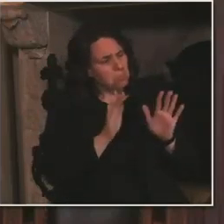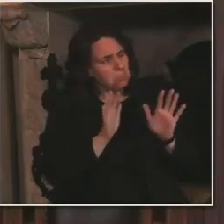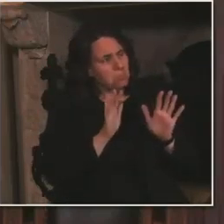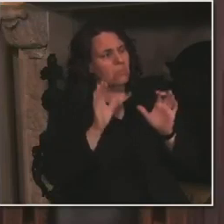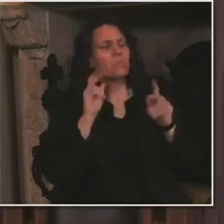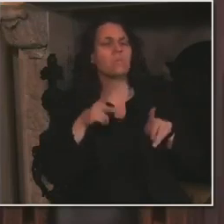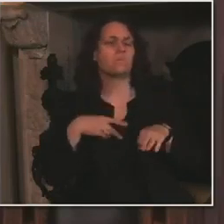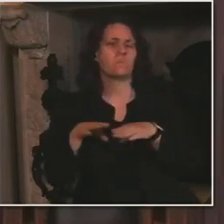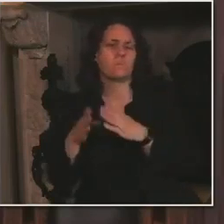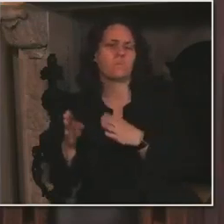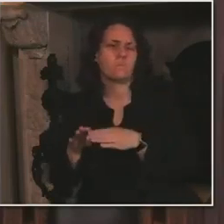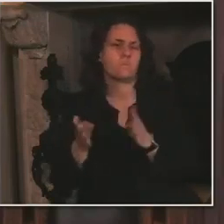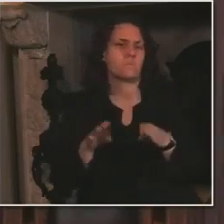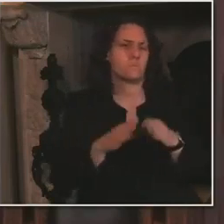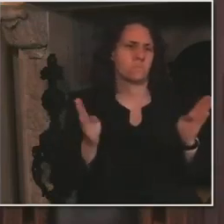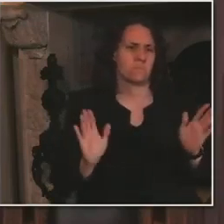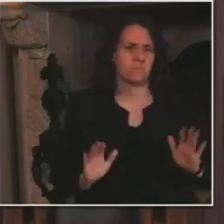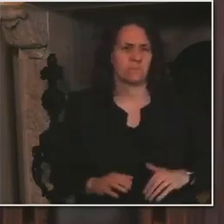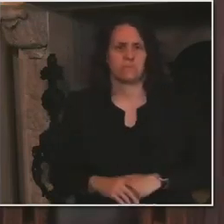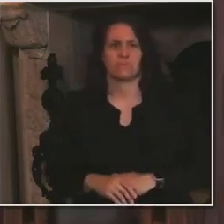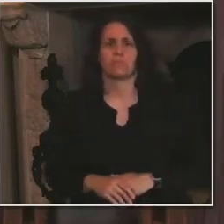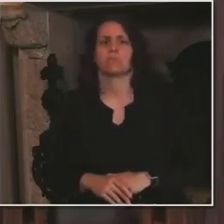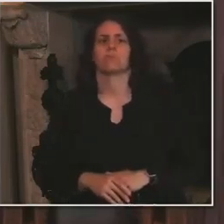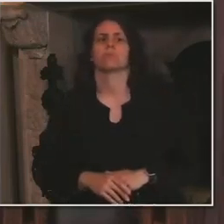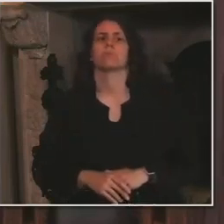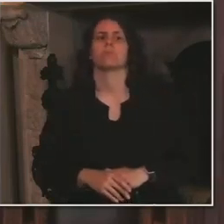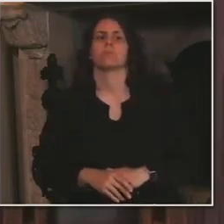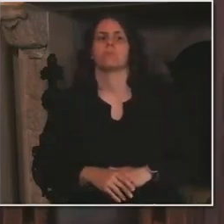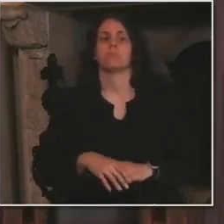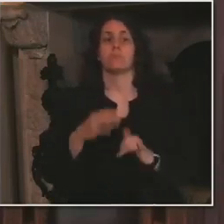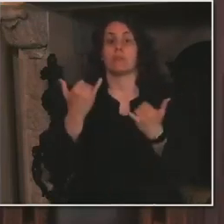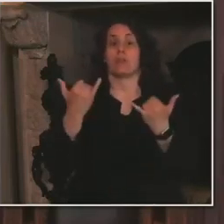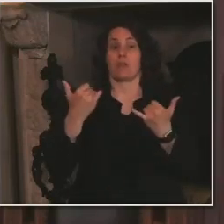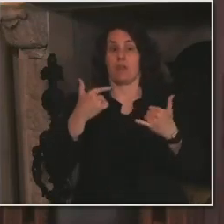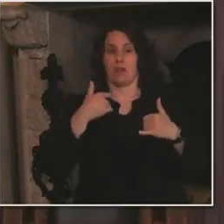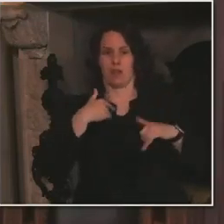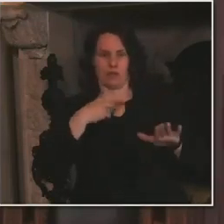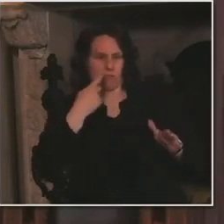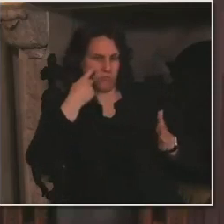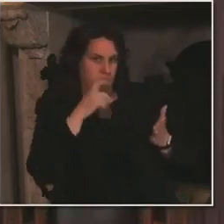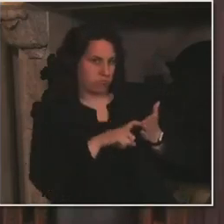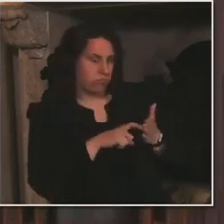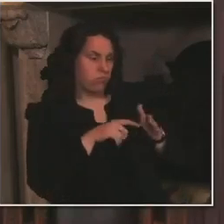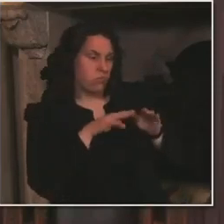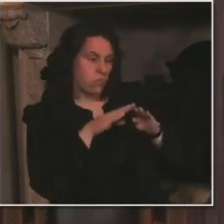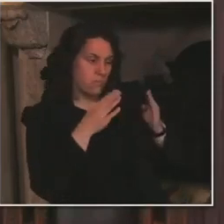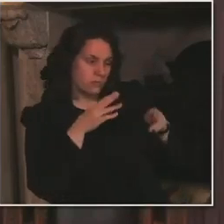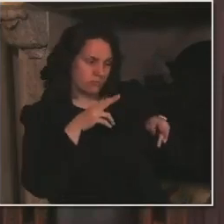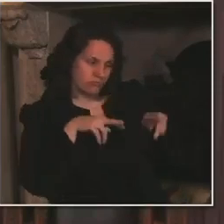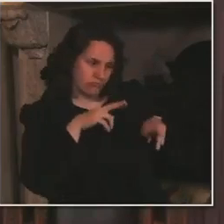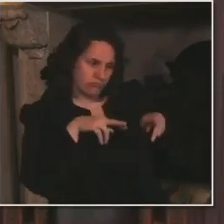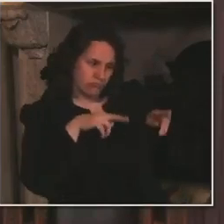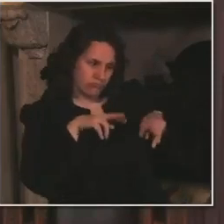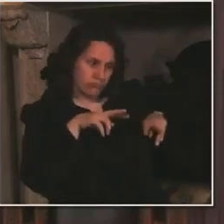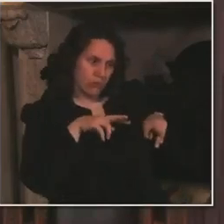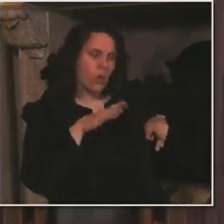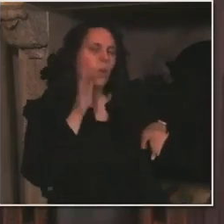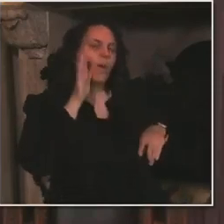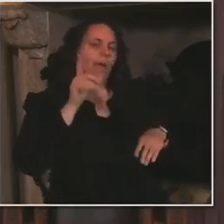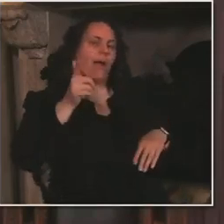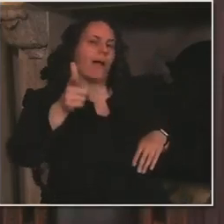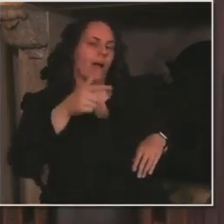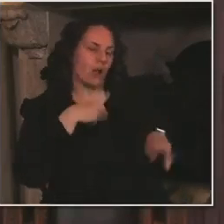so that we can learn from them, so that the next opportunity that presents itself,